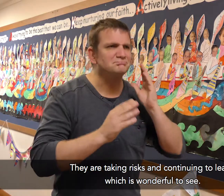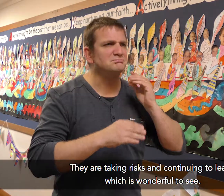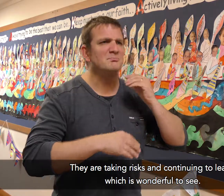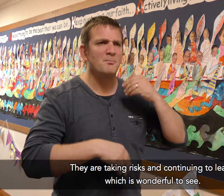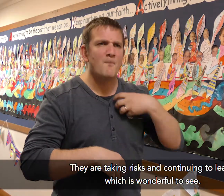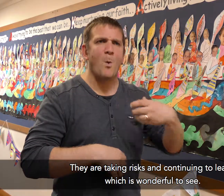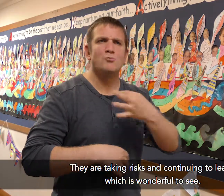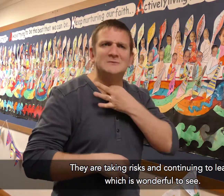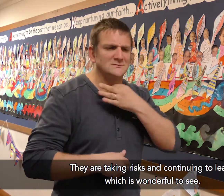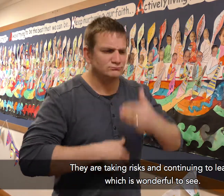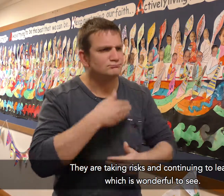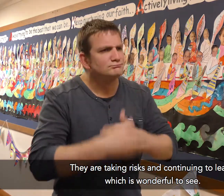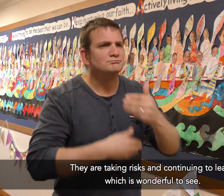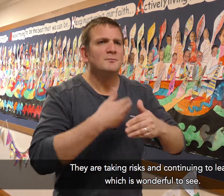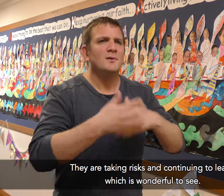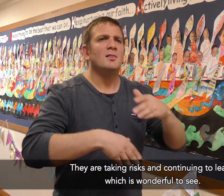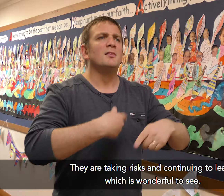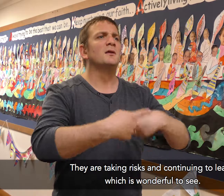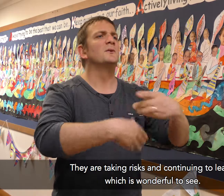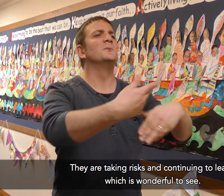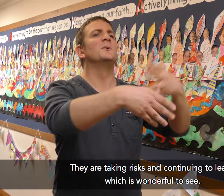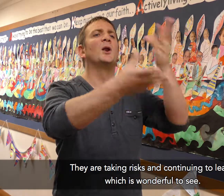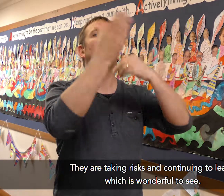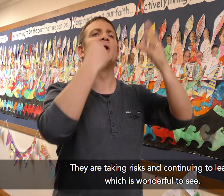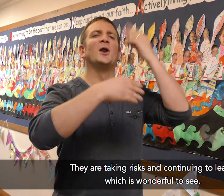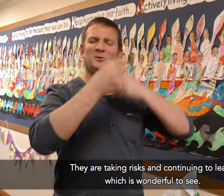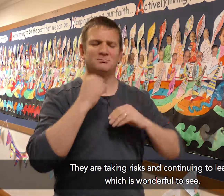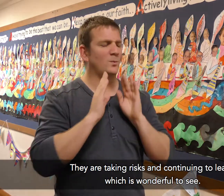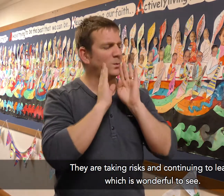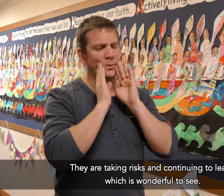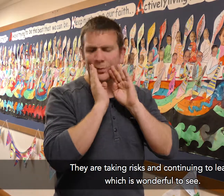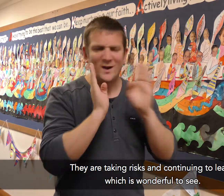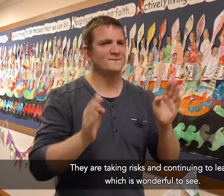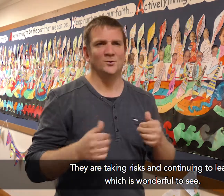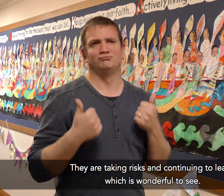They're taking risks and continuing to learn, which is wonderful to see.